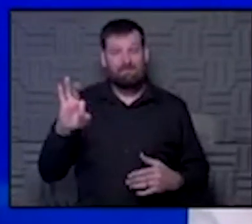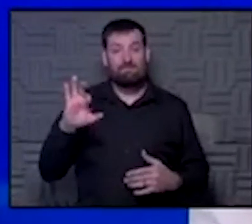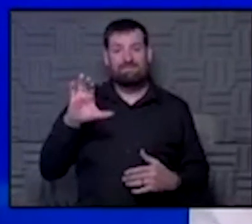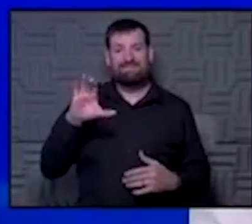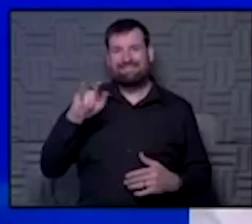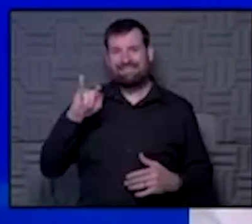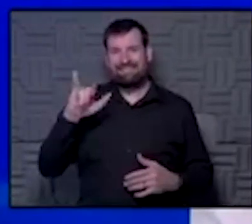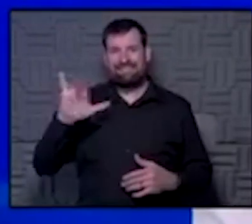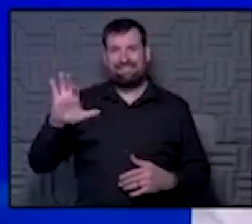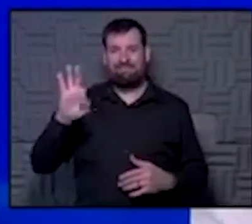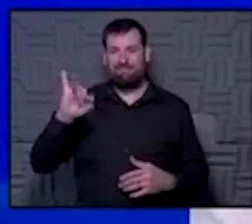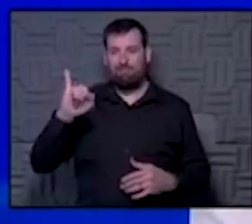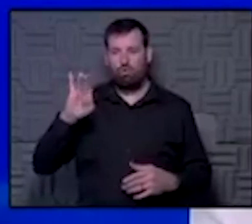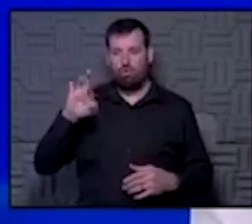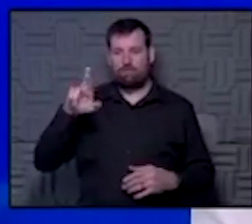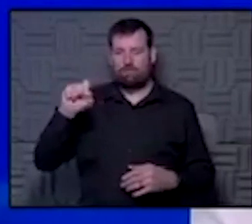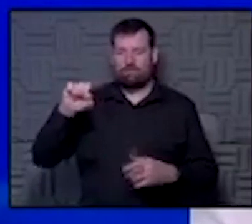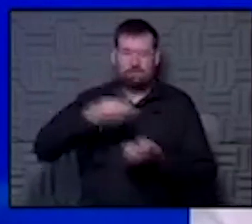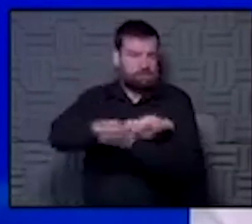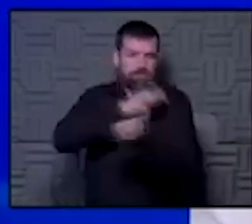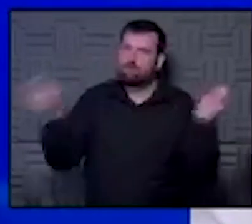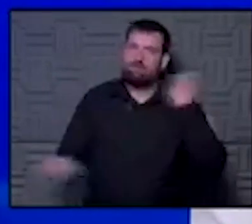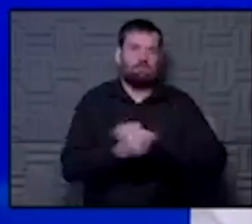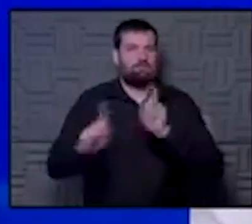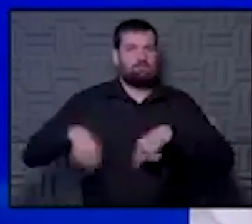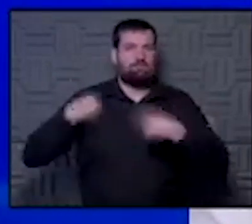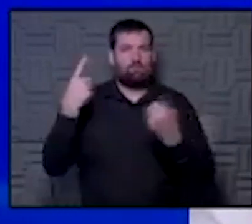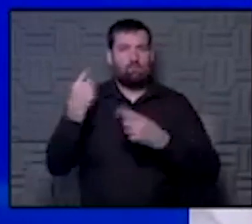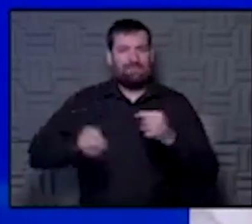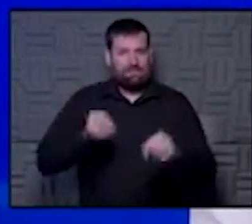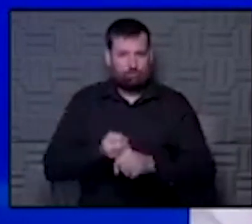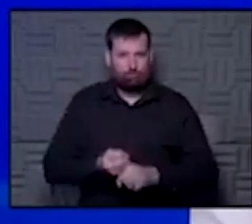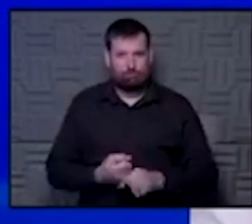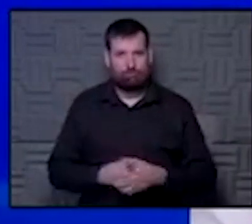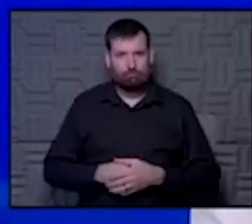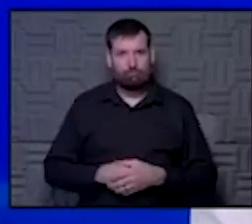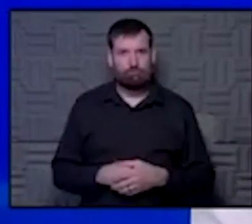has been revolutionized in the last year. And